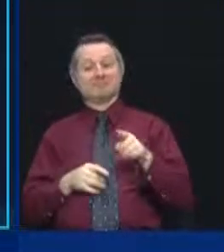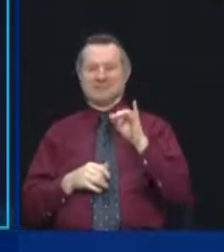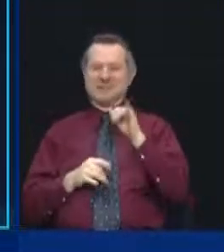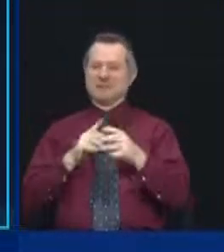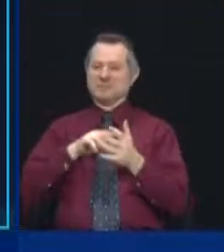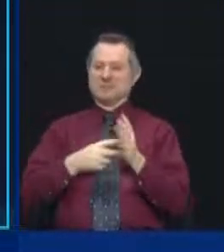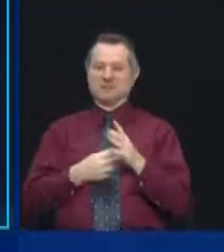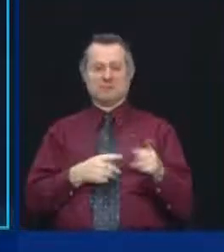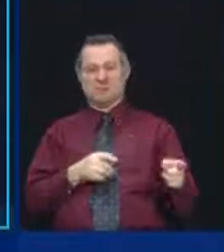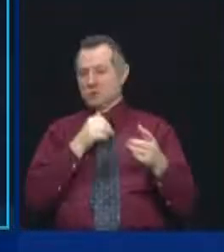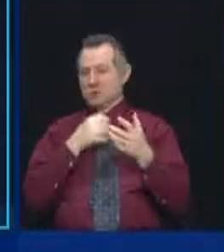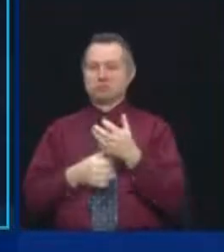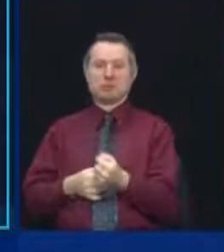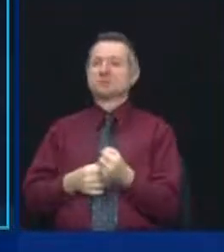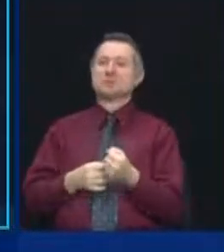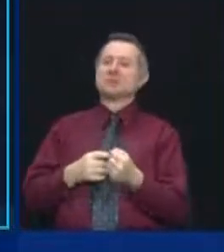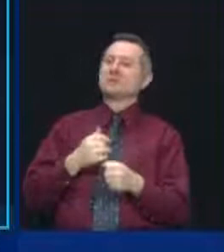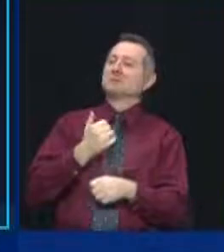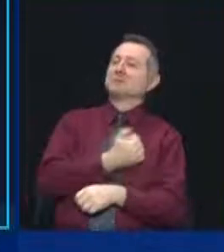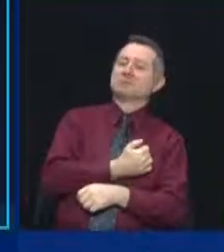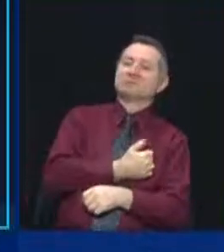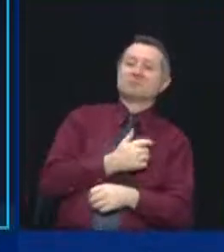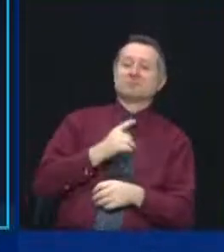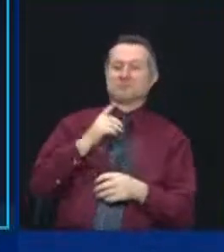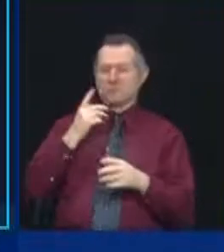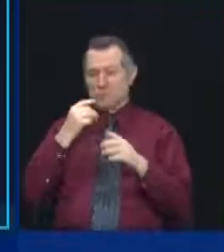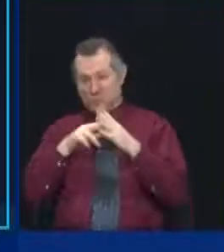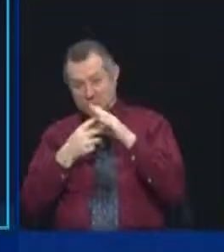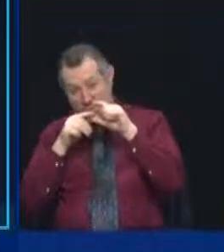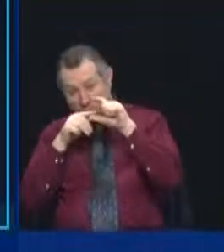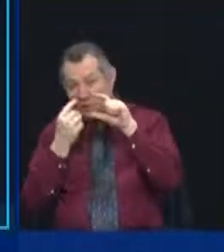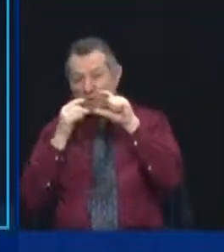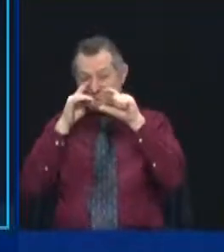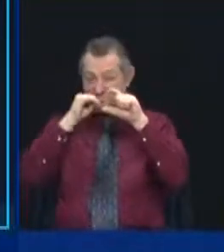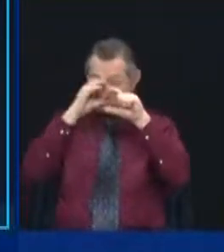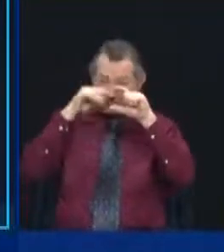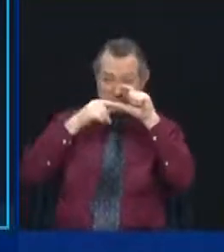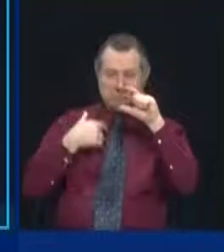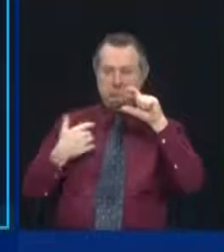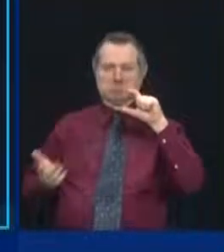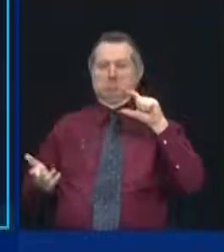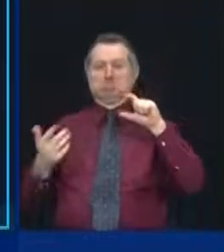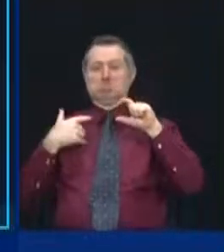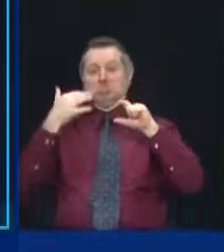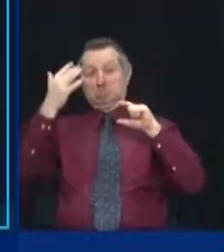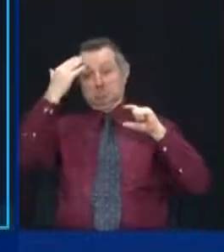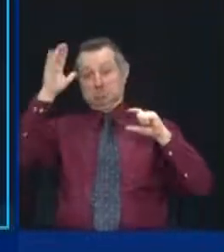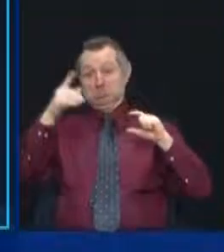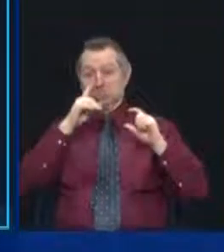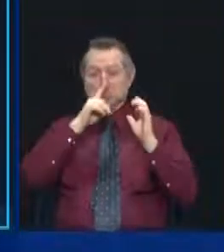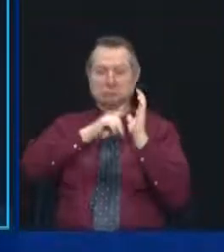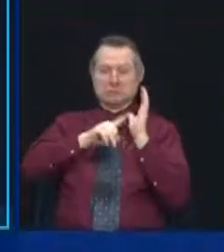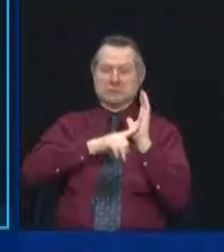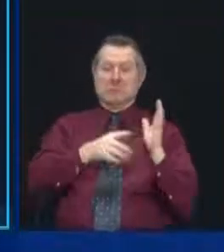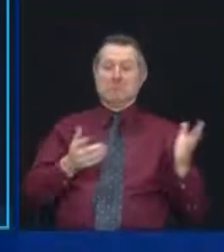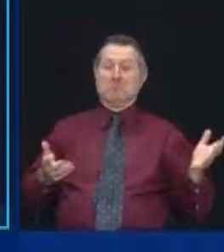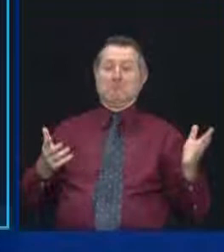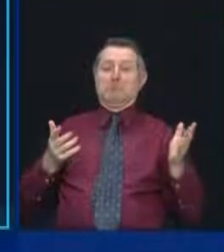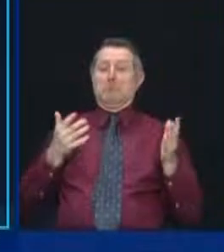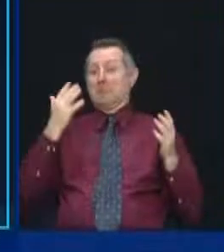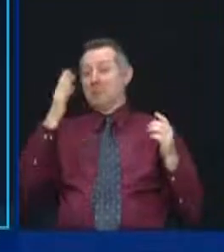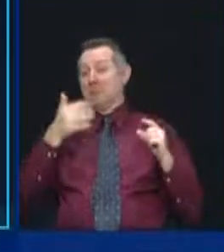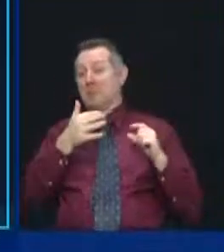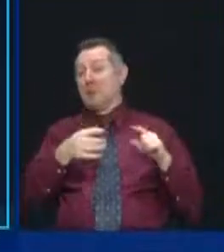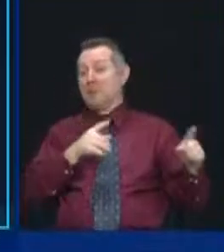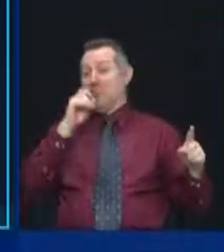know what's in it. I don't know what the long-term ramifications are. I don't believe it. Government says do it. I